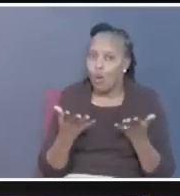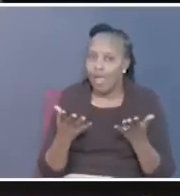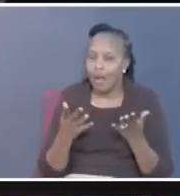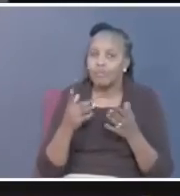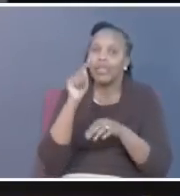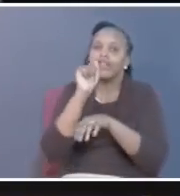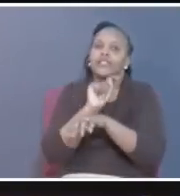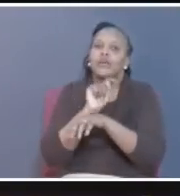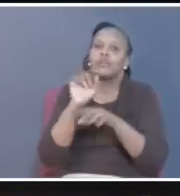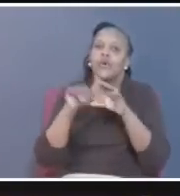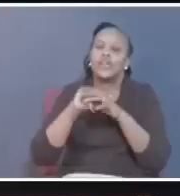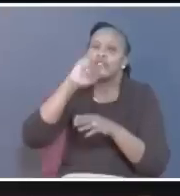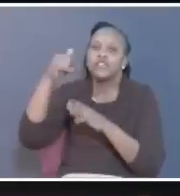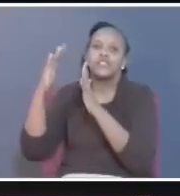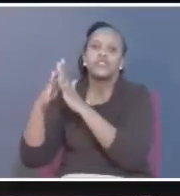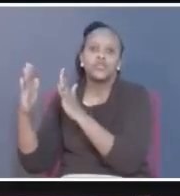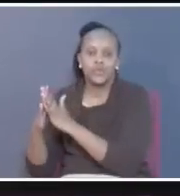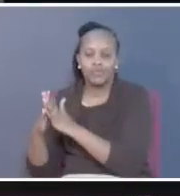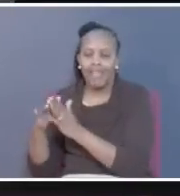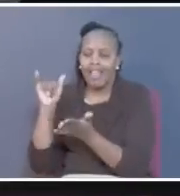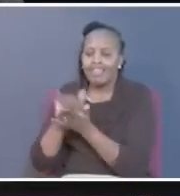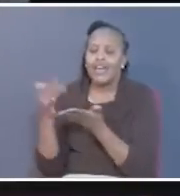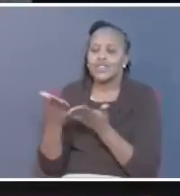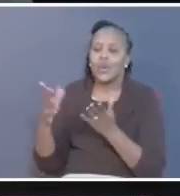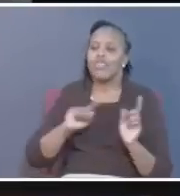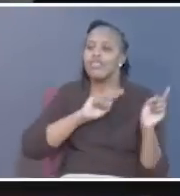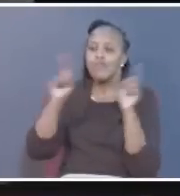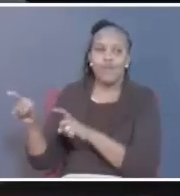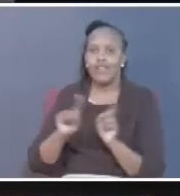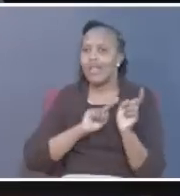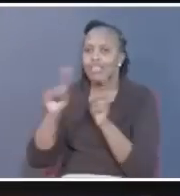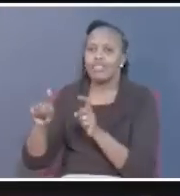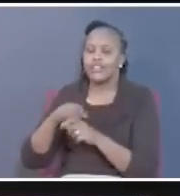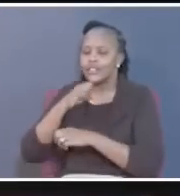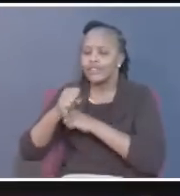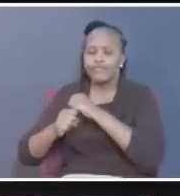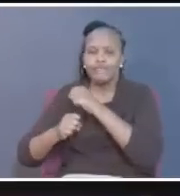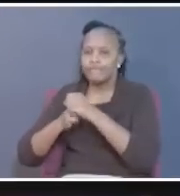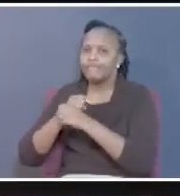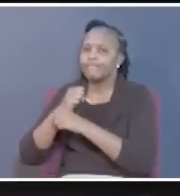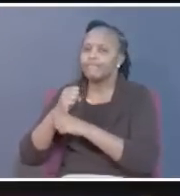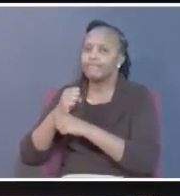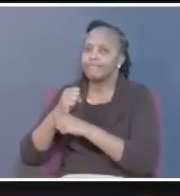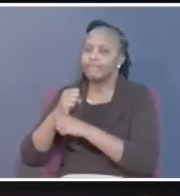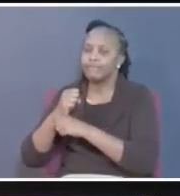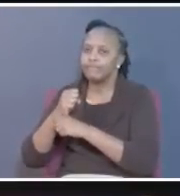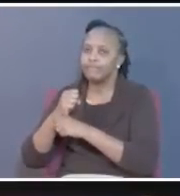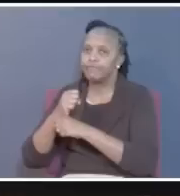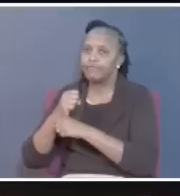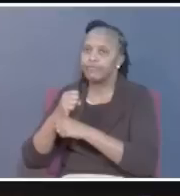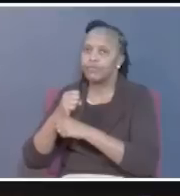was in Jerusalem. That's where they made pilgrimages every year and made sacrifices to God at the temple in